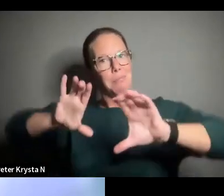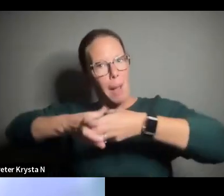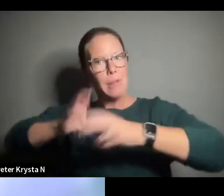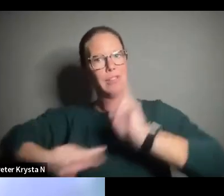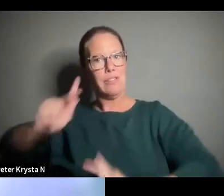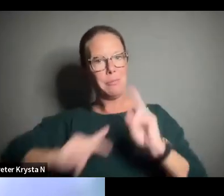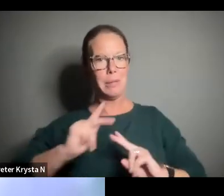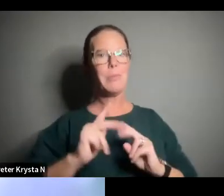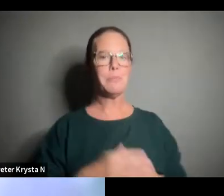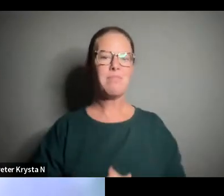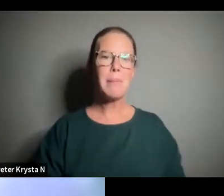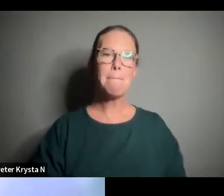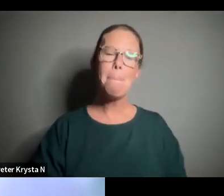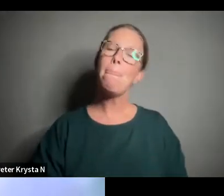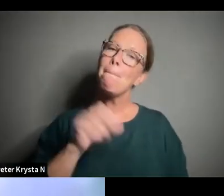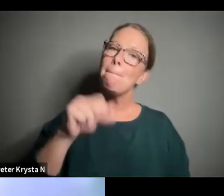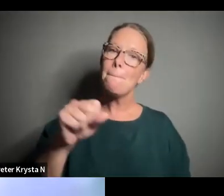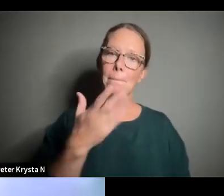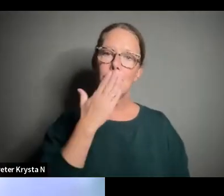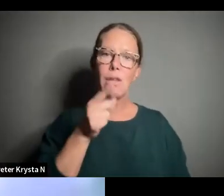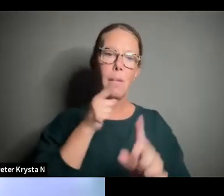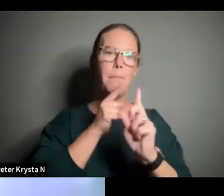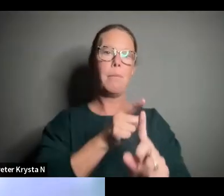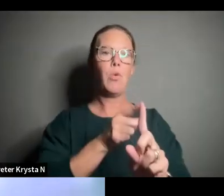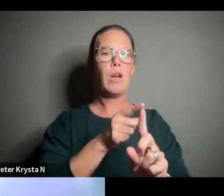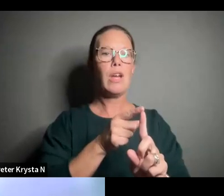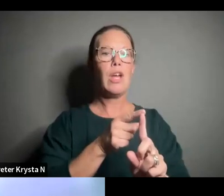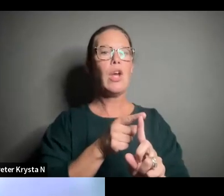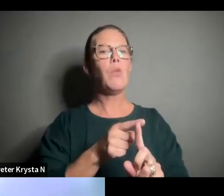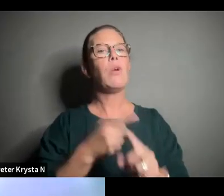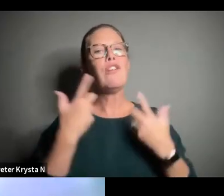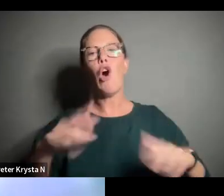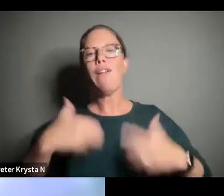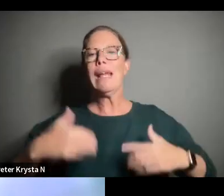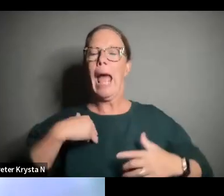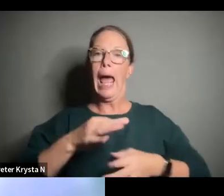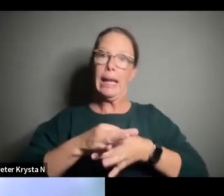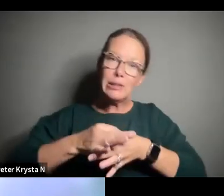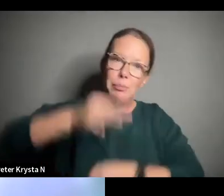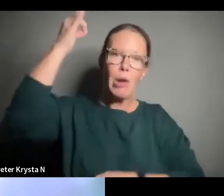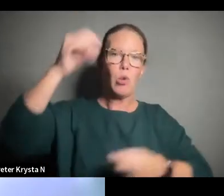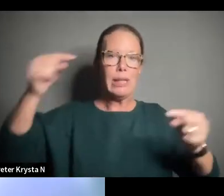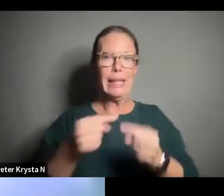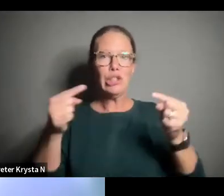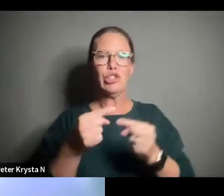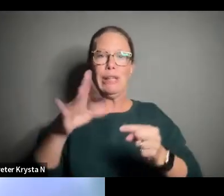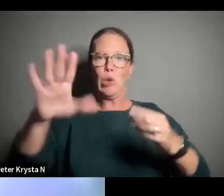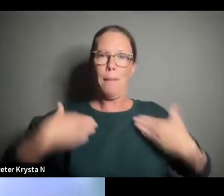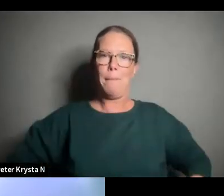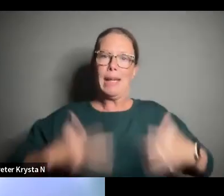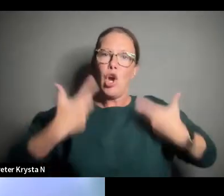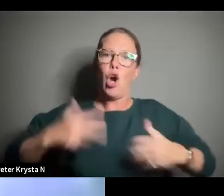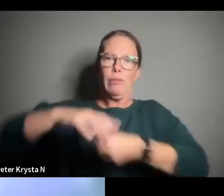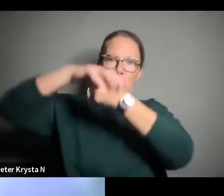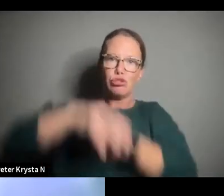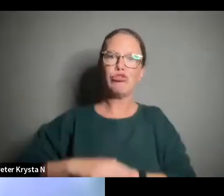procedure? And I think you bring up good points of when you've already had a stress of a major spinal cord injury, trying to decrease your body's